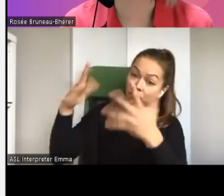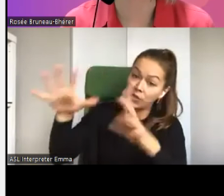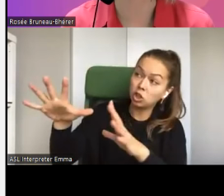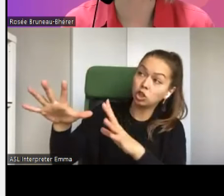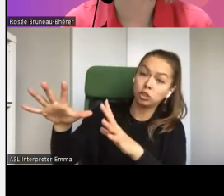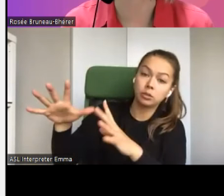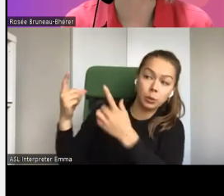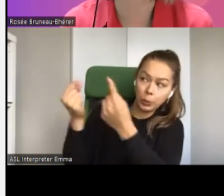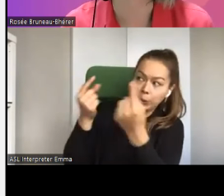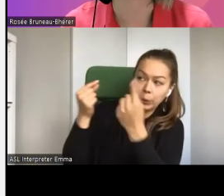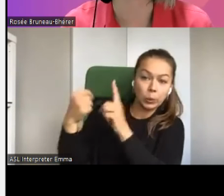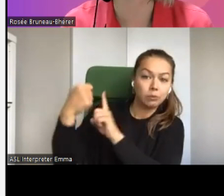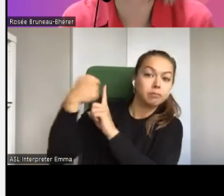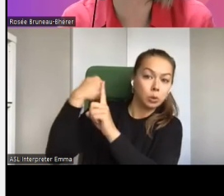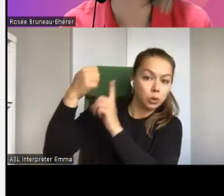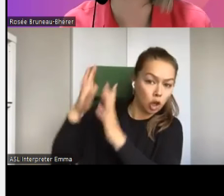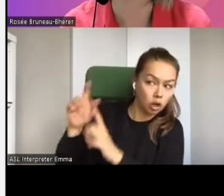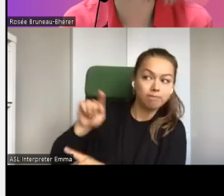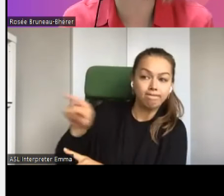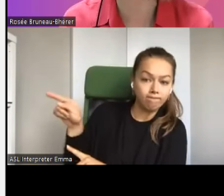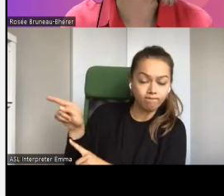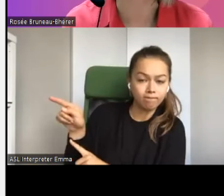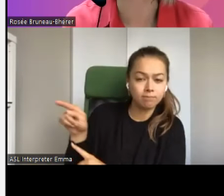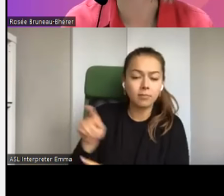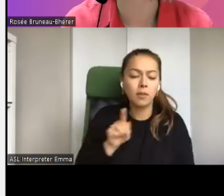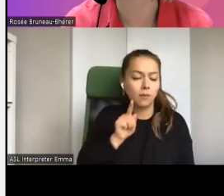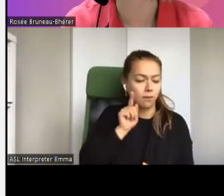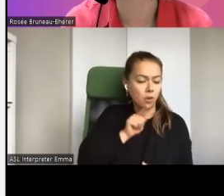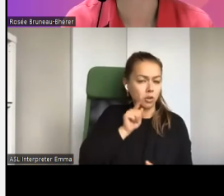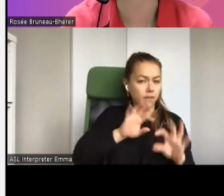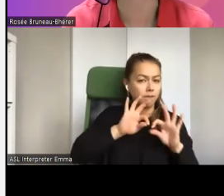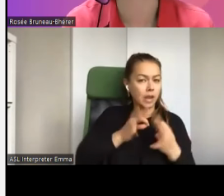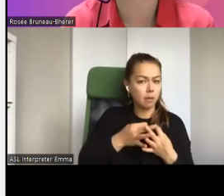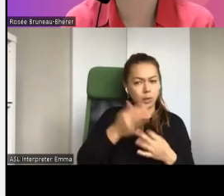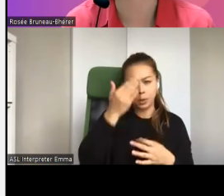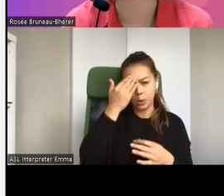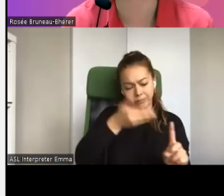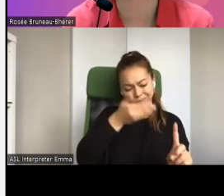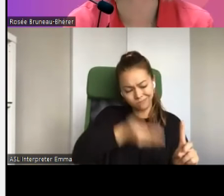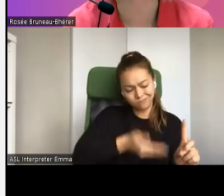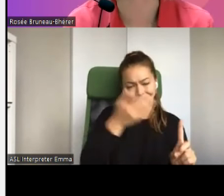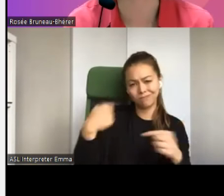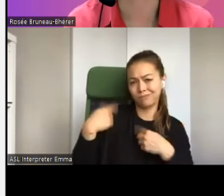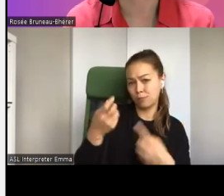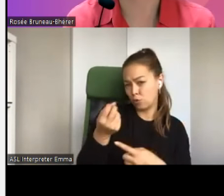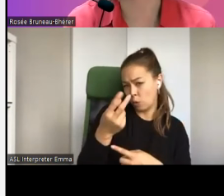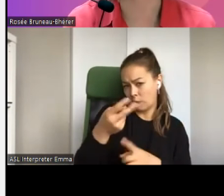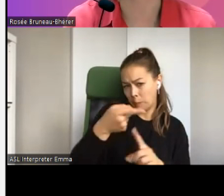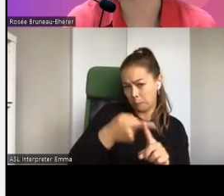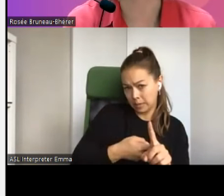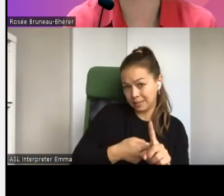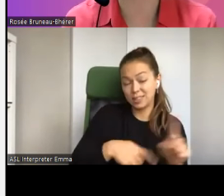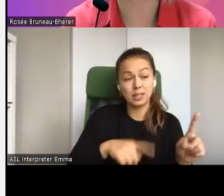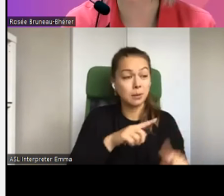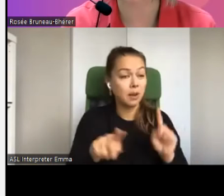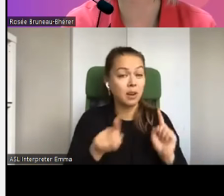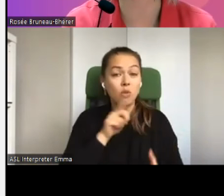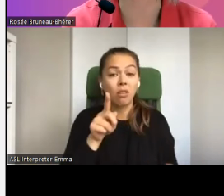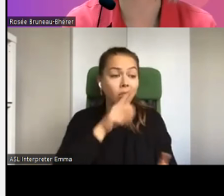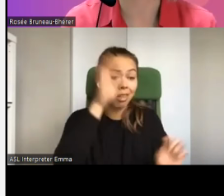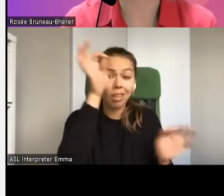his foster family has known him for about 12 months, but they don't know really how to create a